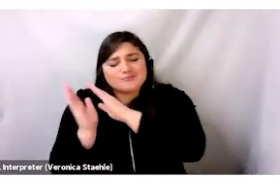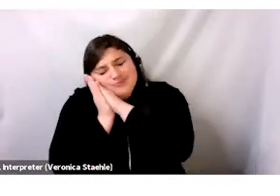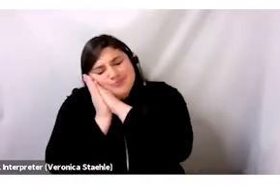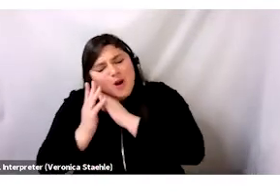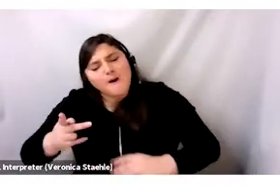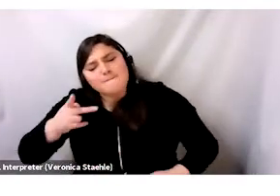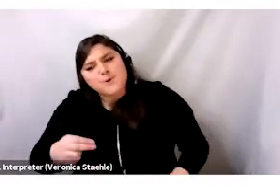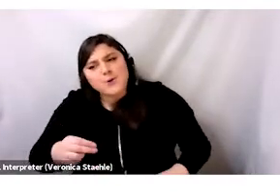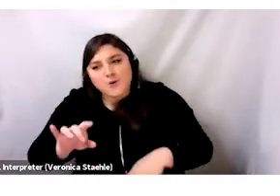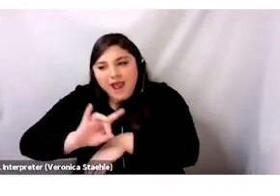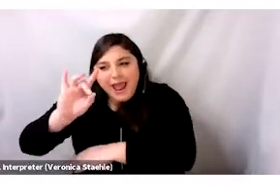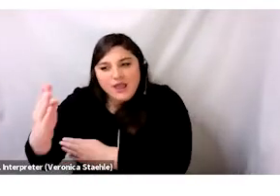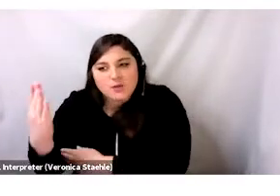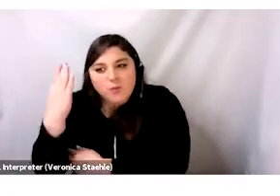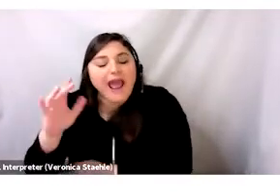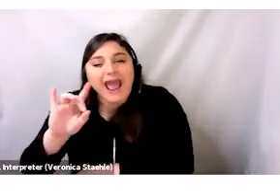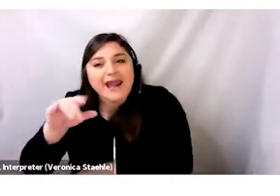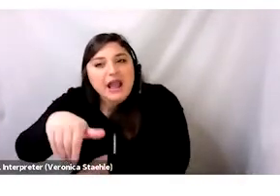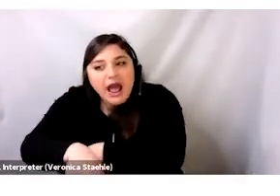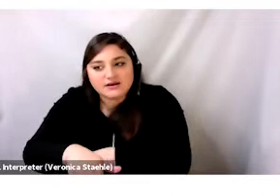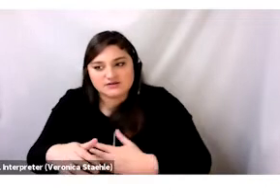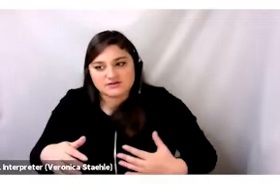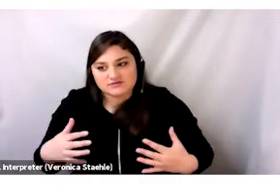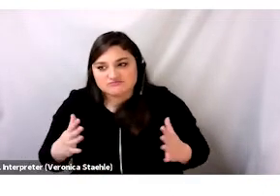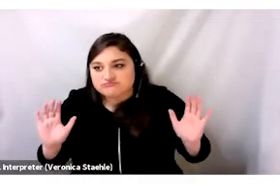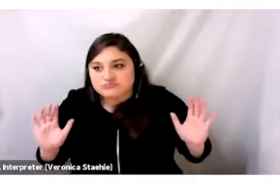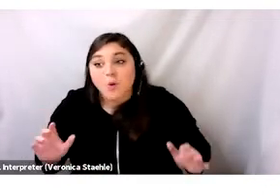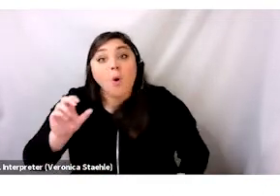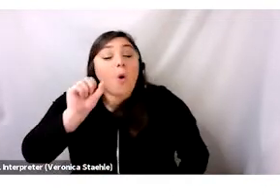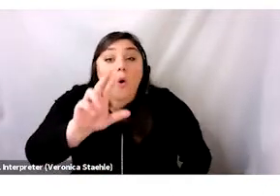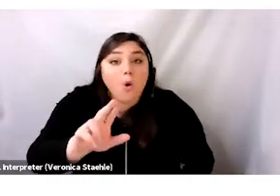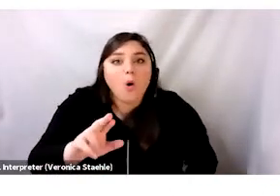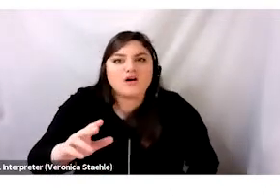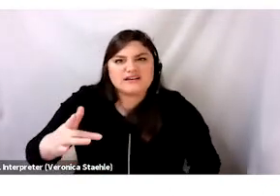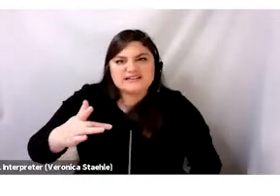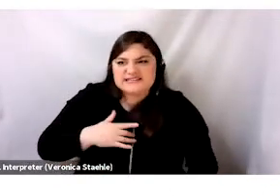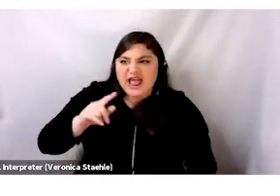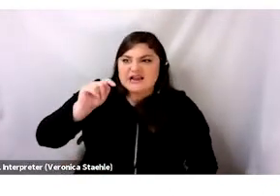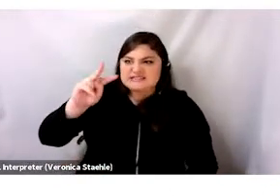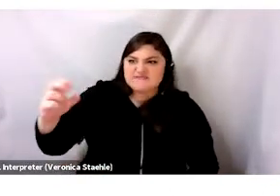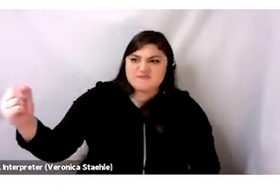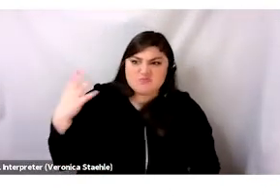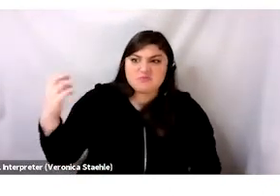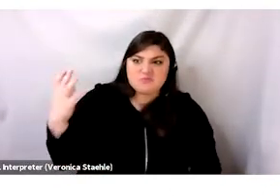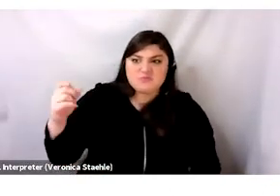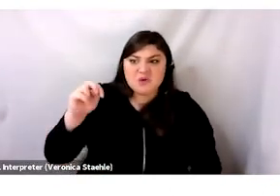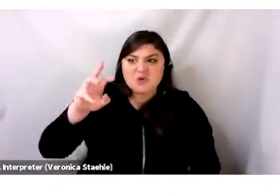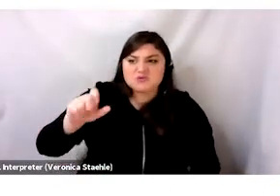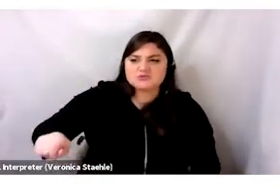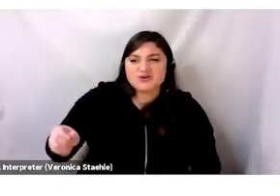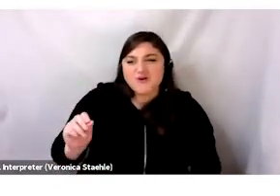might mean taking a break from consuming news and information. In engaged Buddhism, this practice is